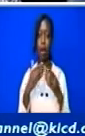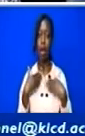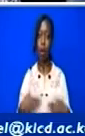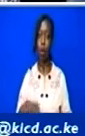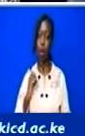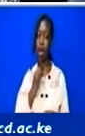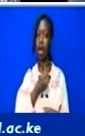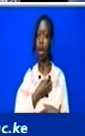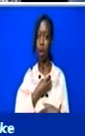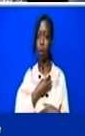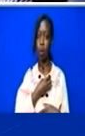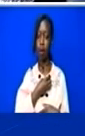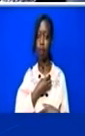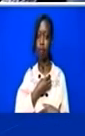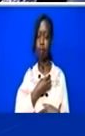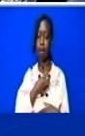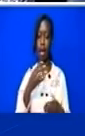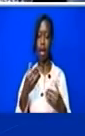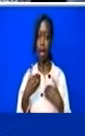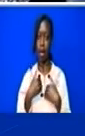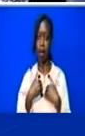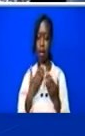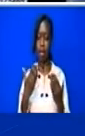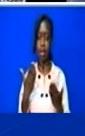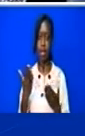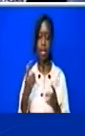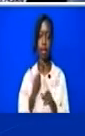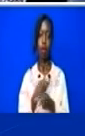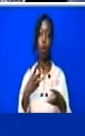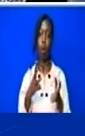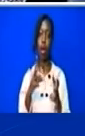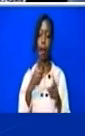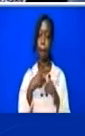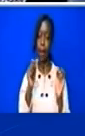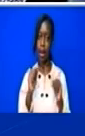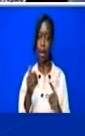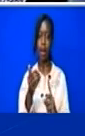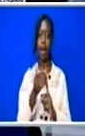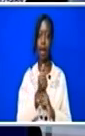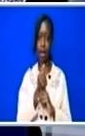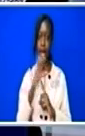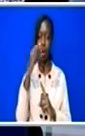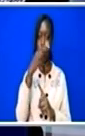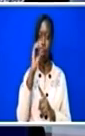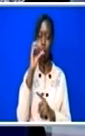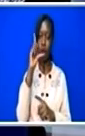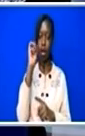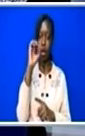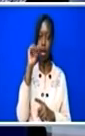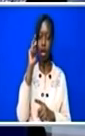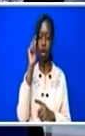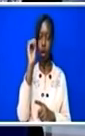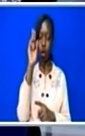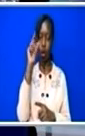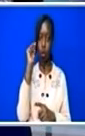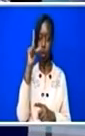ways, and we can get cholesterol from so many things. Okay. A discussion of another day. So